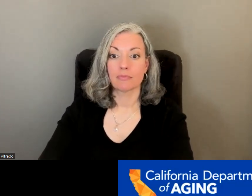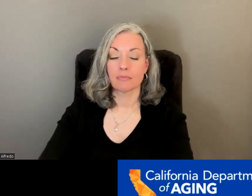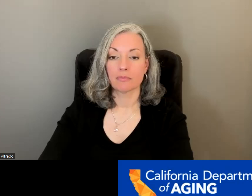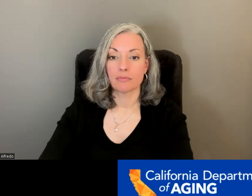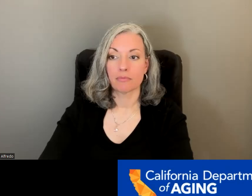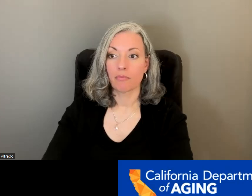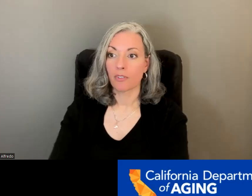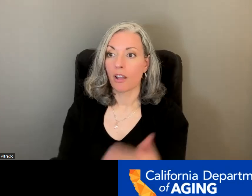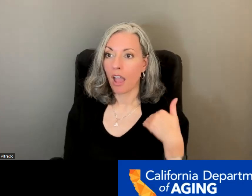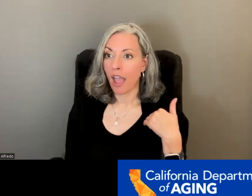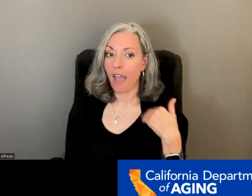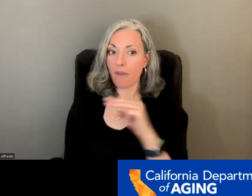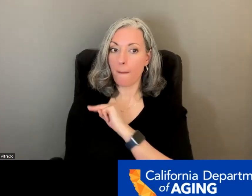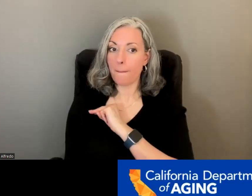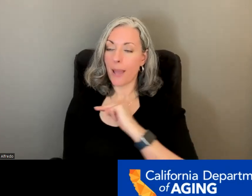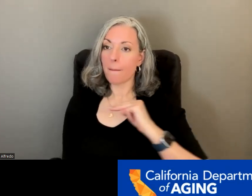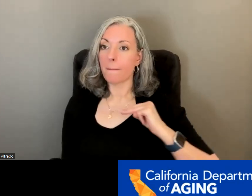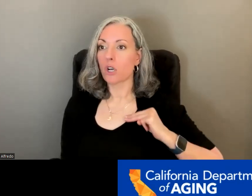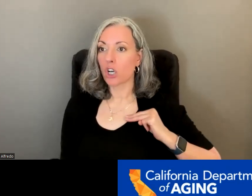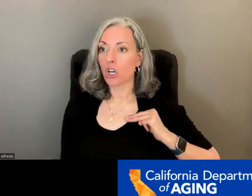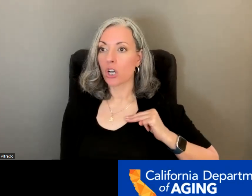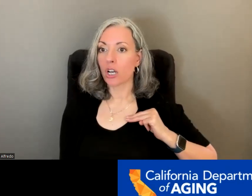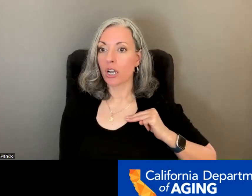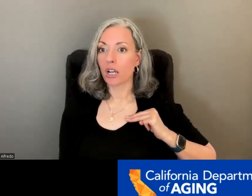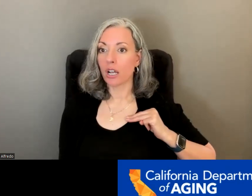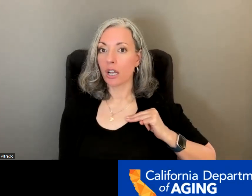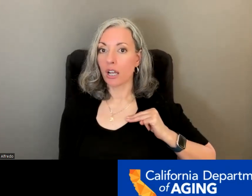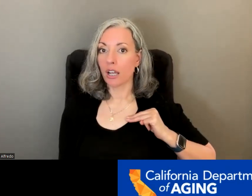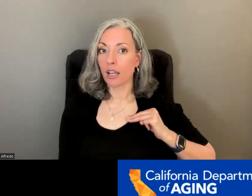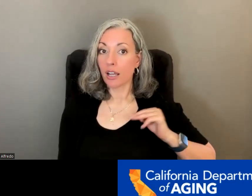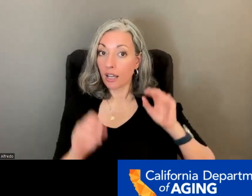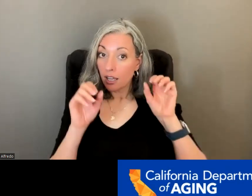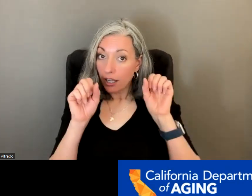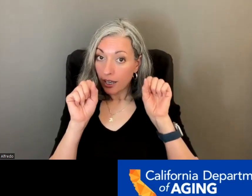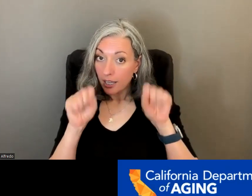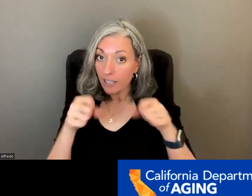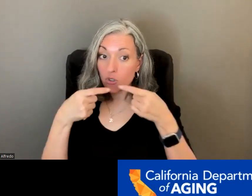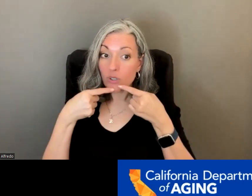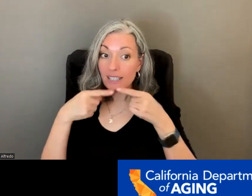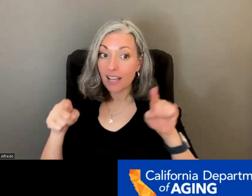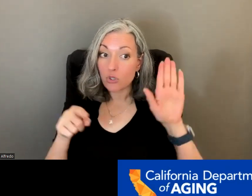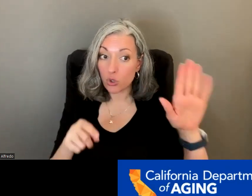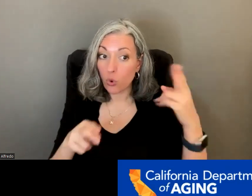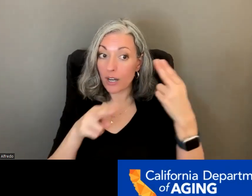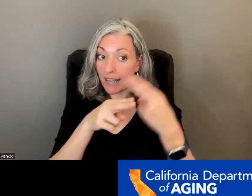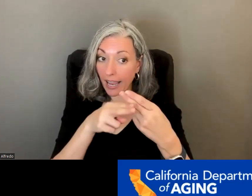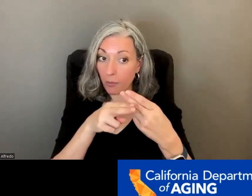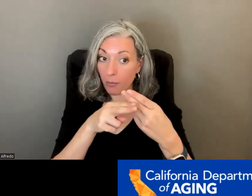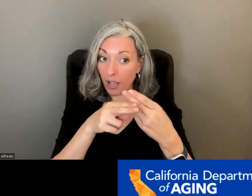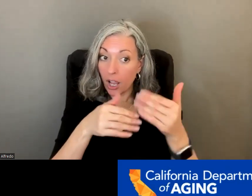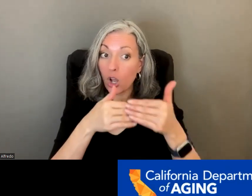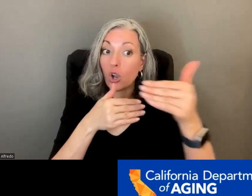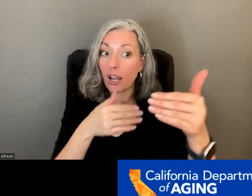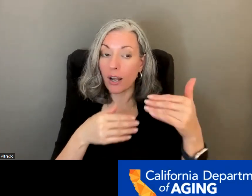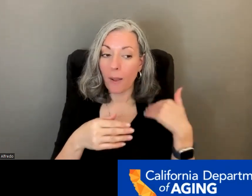We have a member, and an ECAD I'm member, sorry. if you can announce your name and go ahead. Yes, I'm